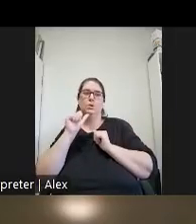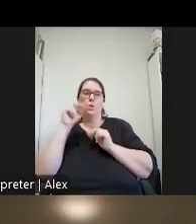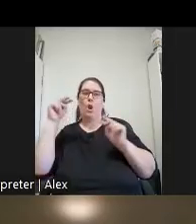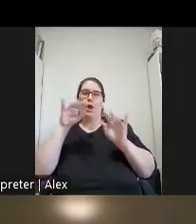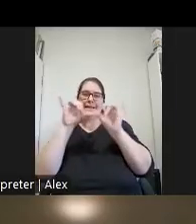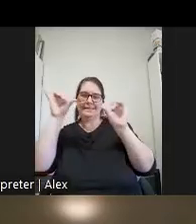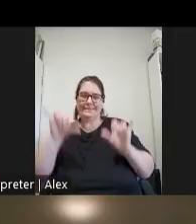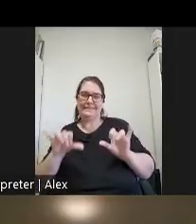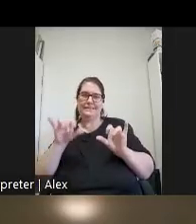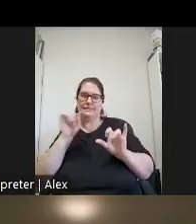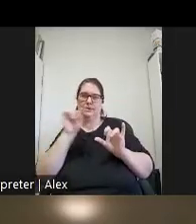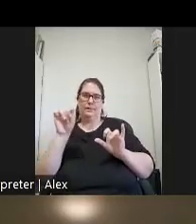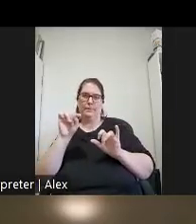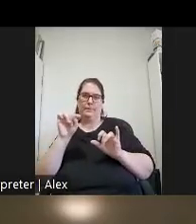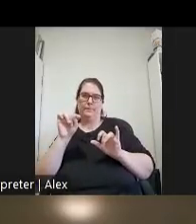risk factors